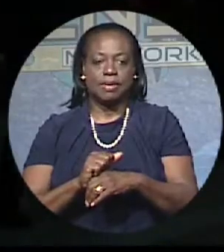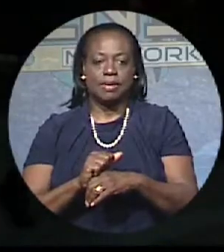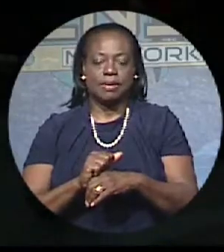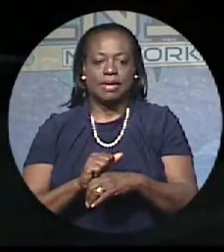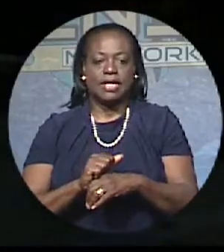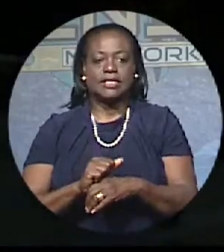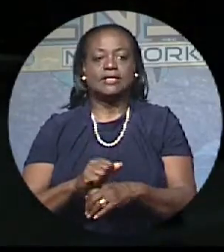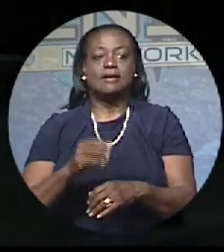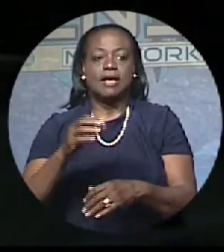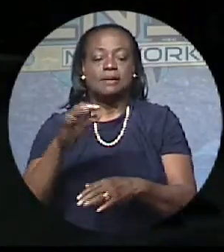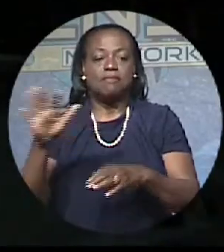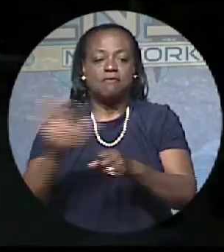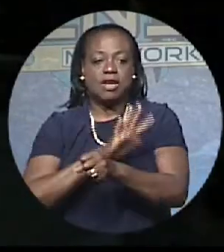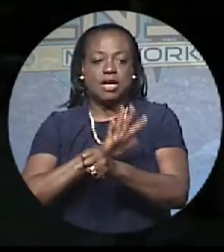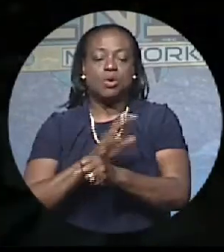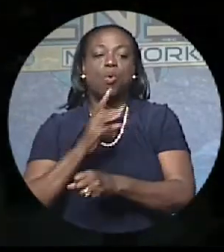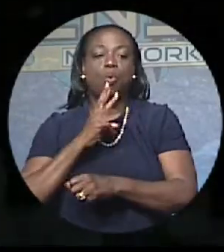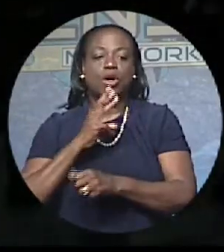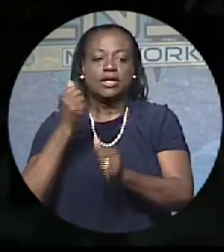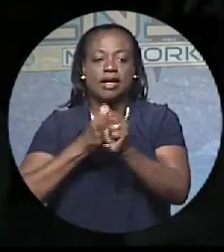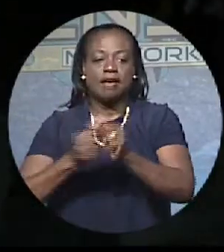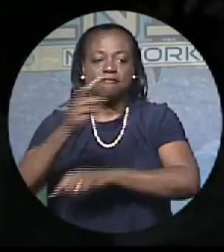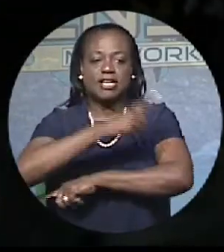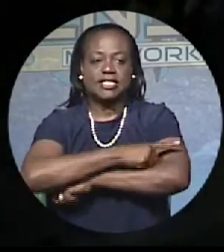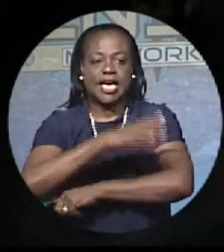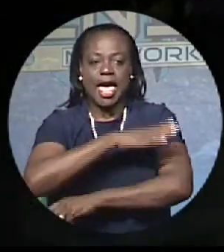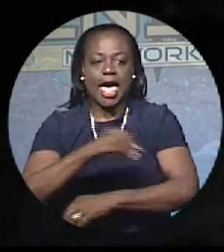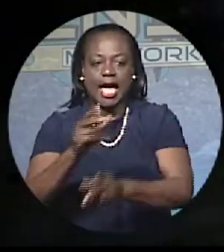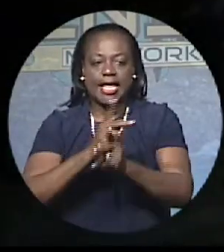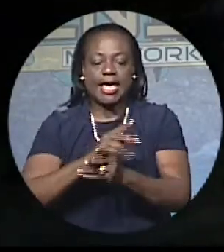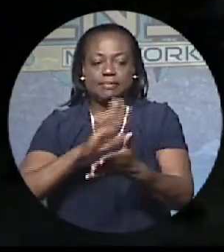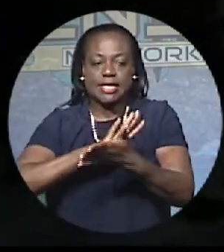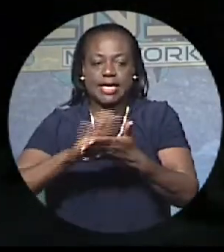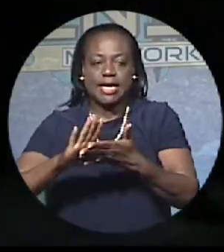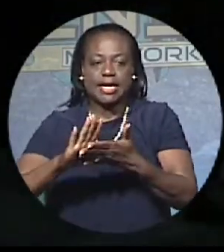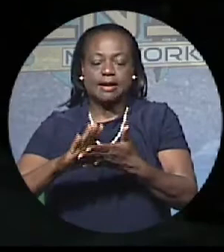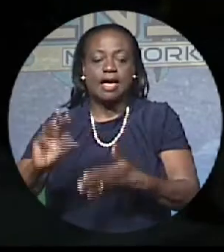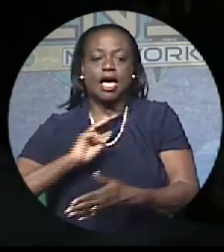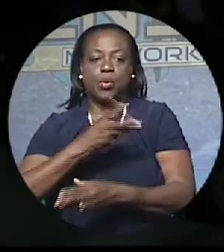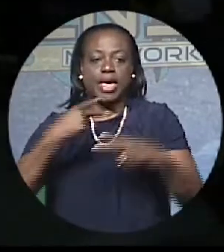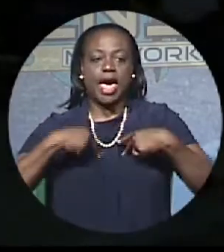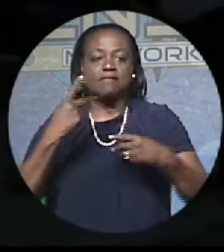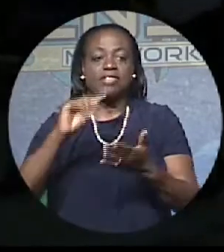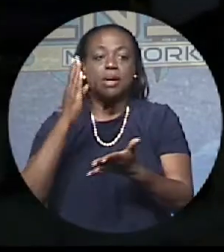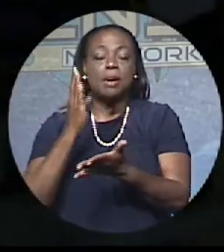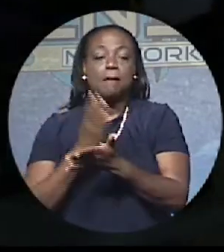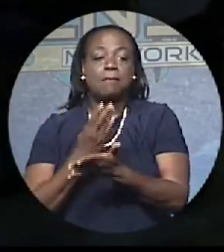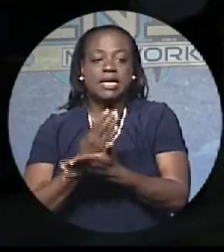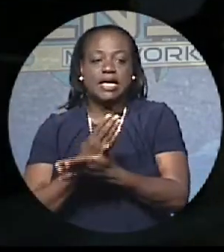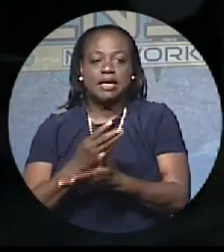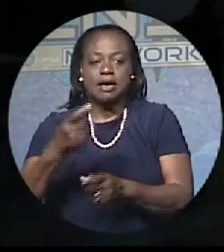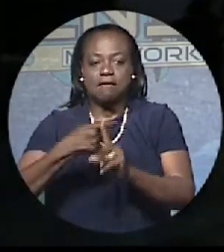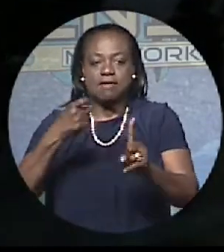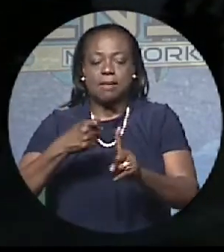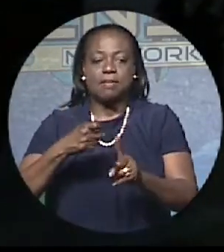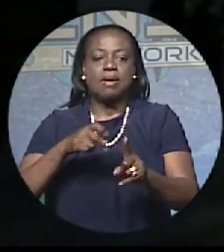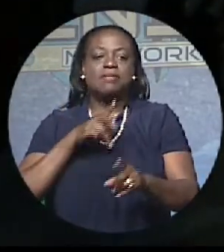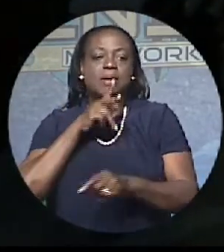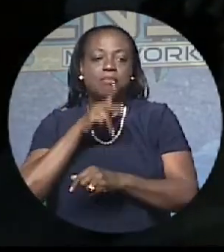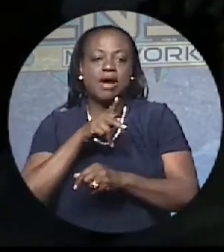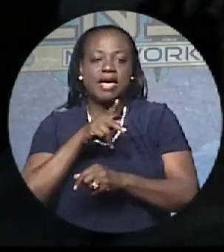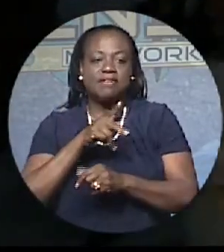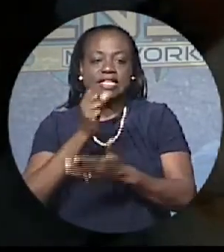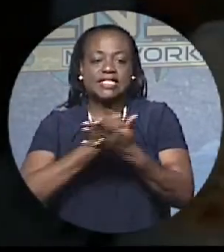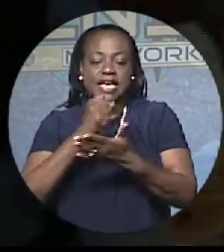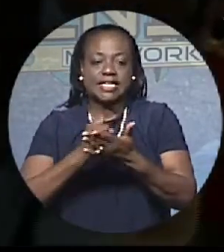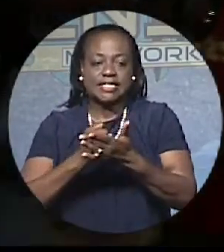irrigated. We're just going to make sure that it's kept clean. We're committed to that. And we have the budget from the private sector, specifically the Hilton, who I